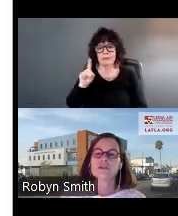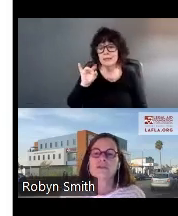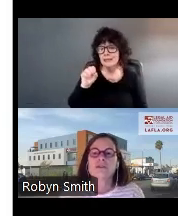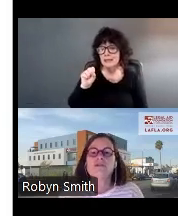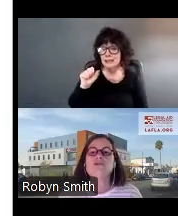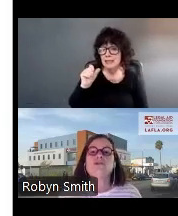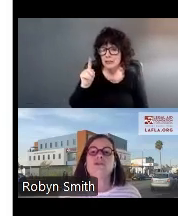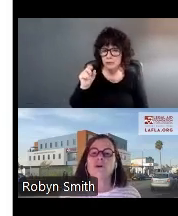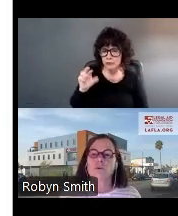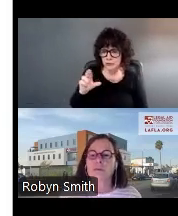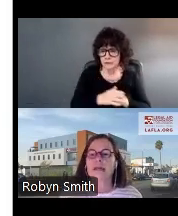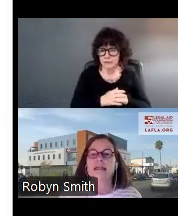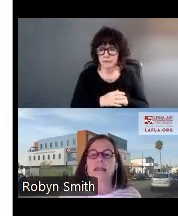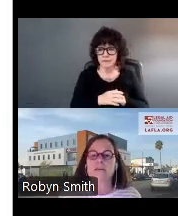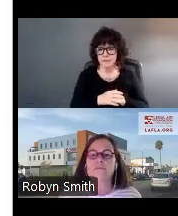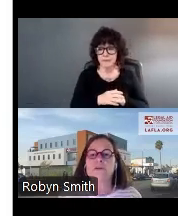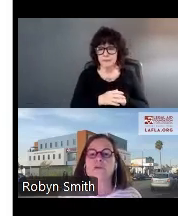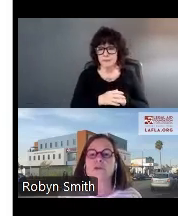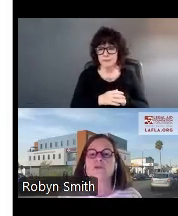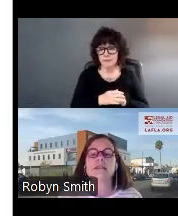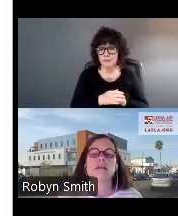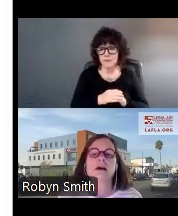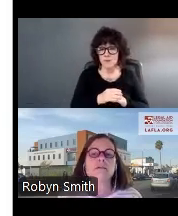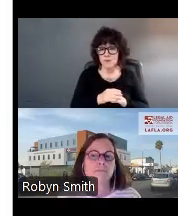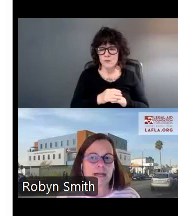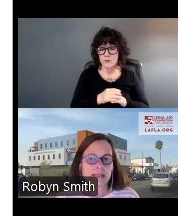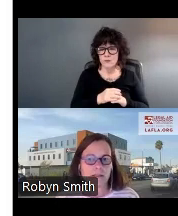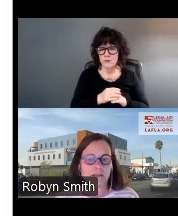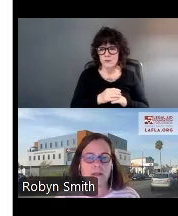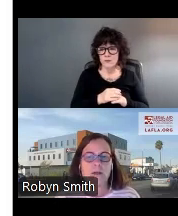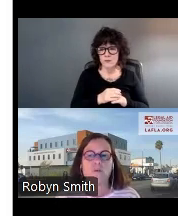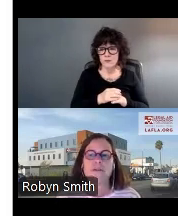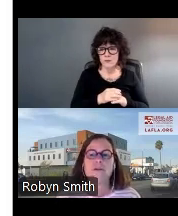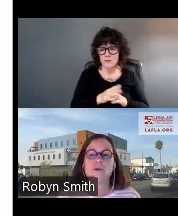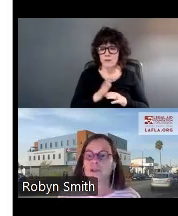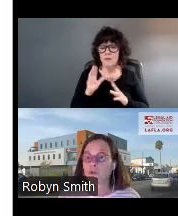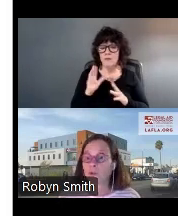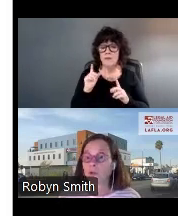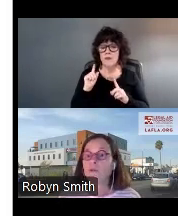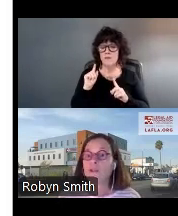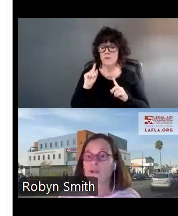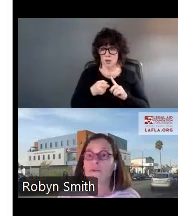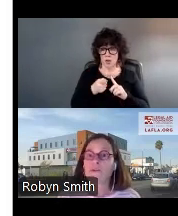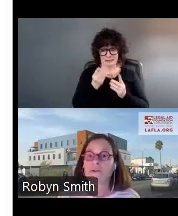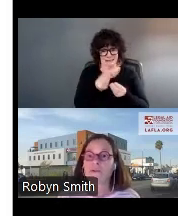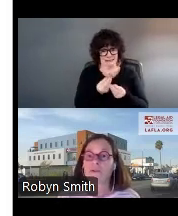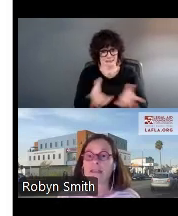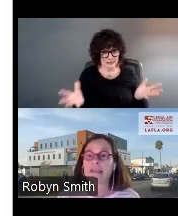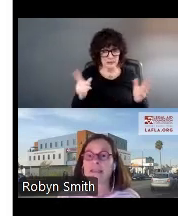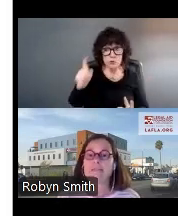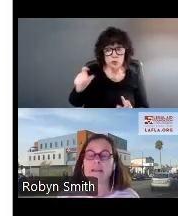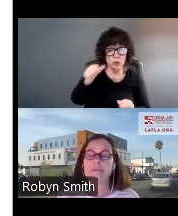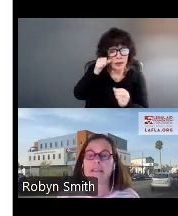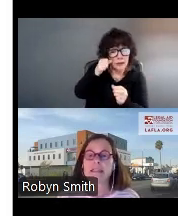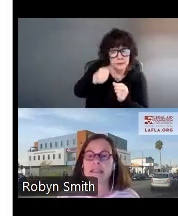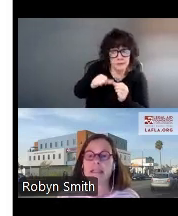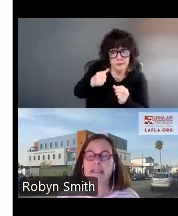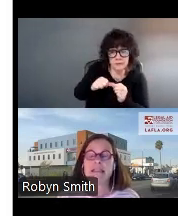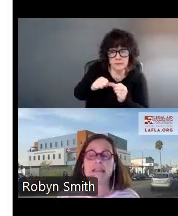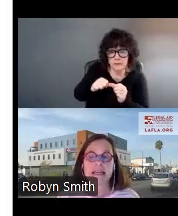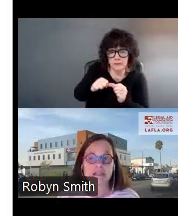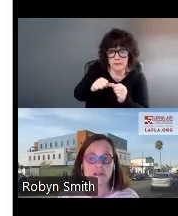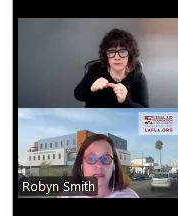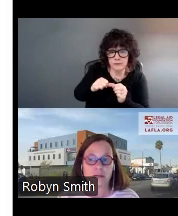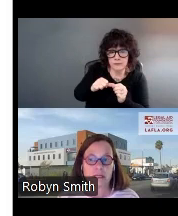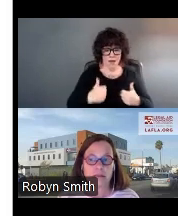So first, you should know that if your address on file with your student loan servicer is in a FEMA